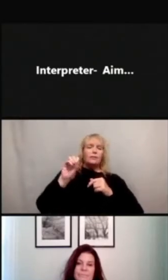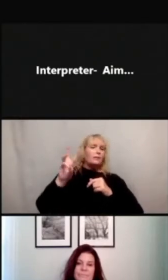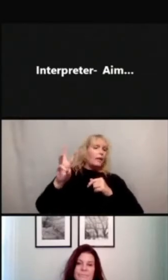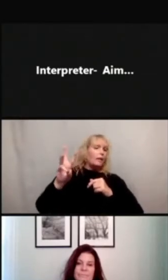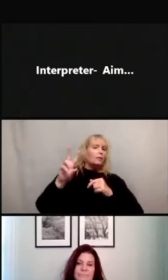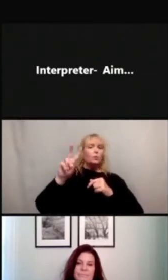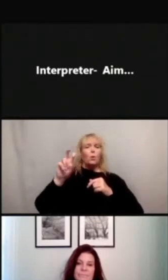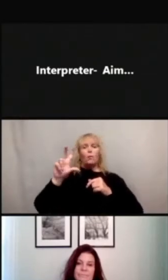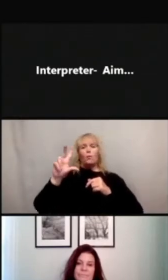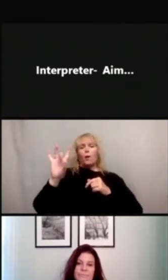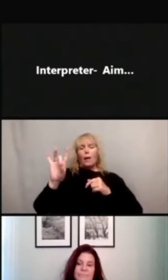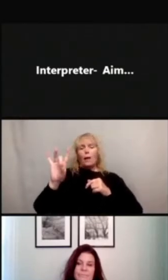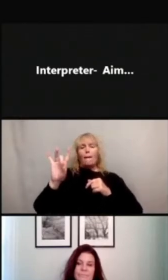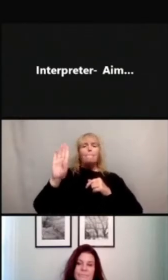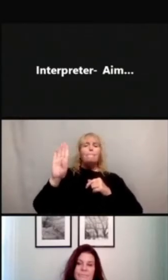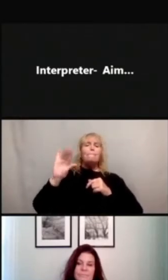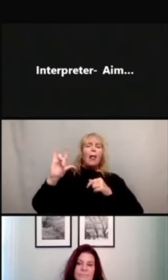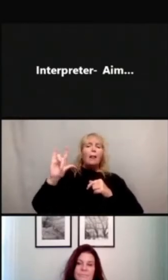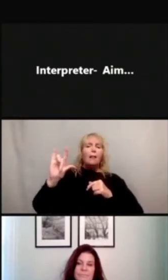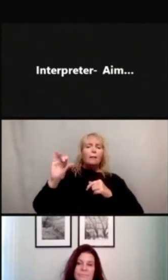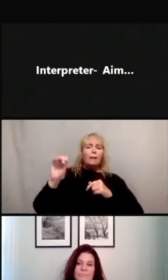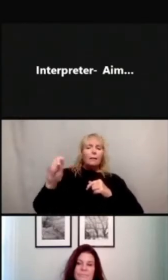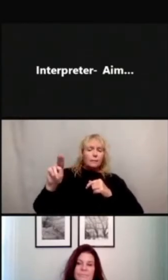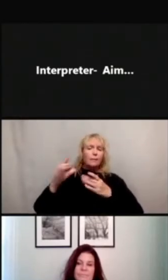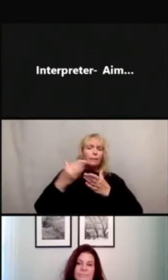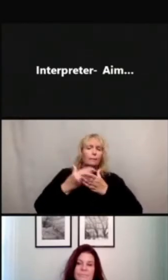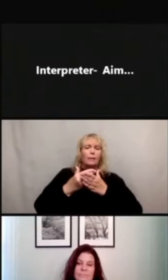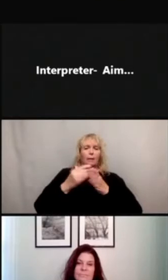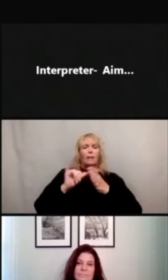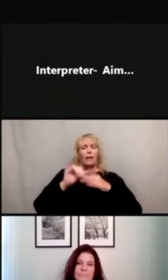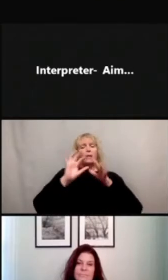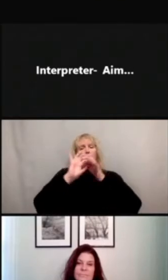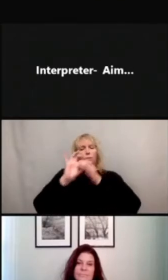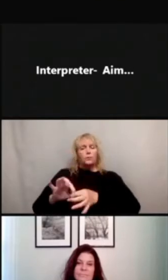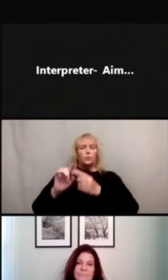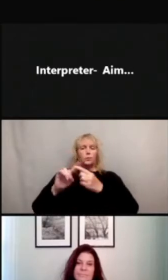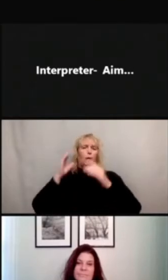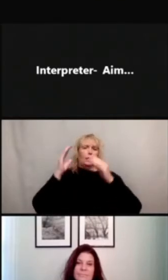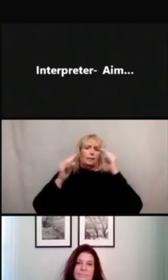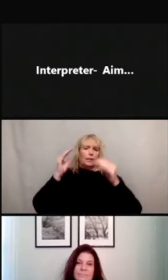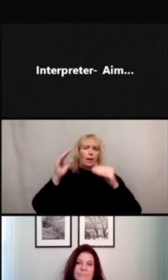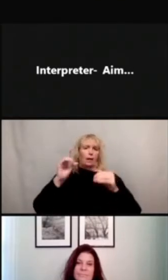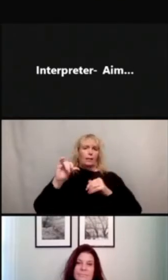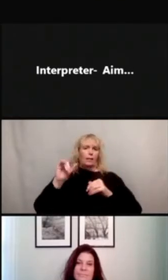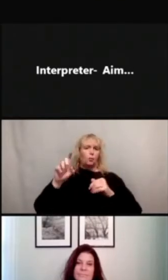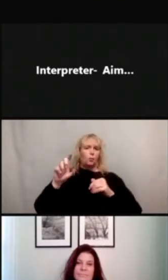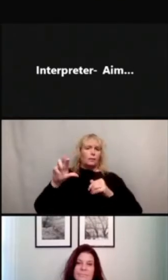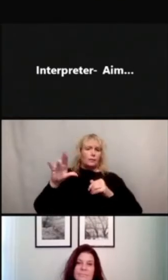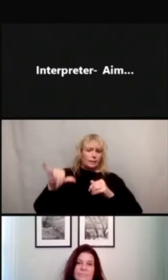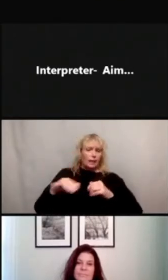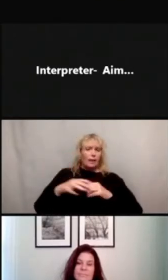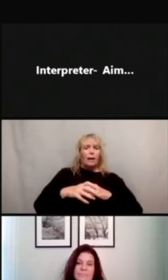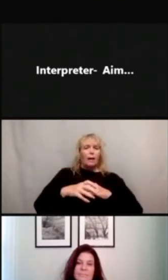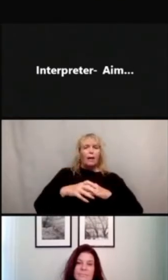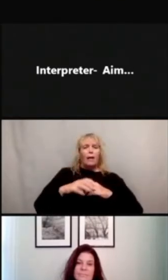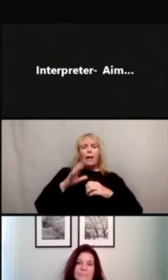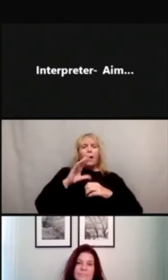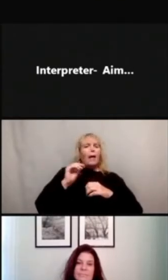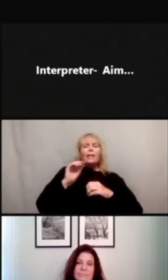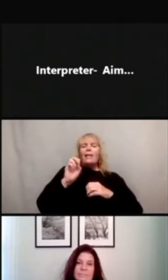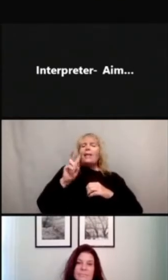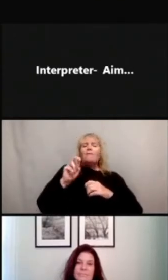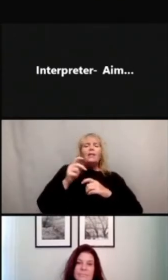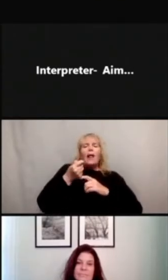healthcare costs alone linked to low adult literacy. And even a modest improvement in literacy and